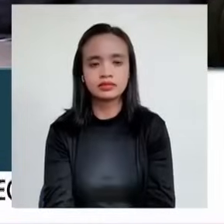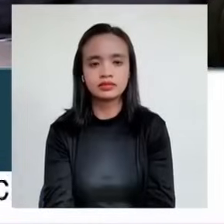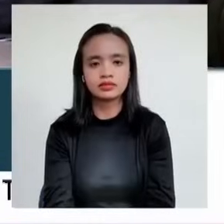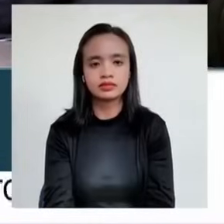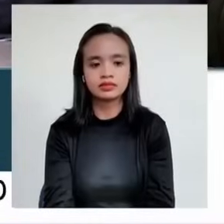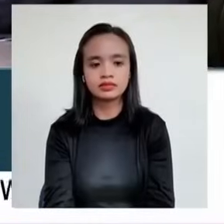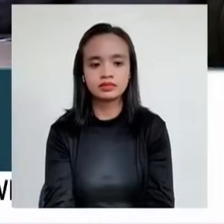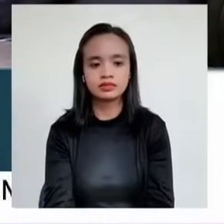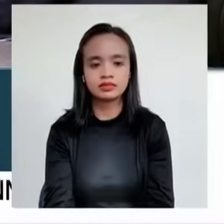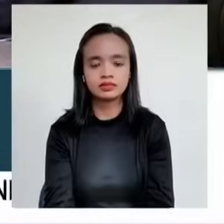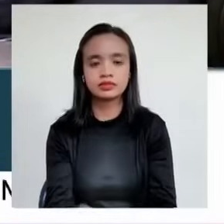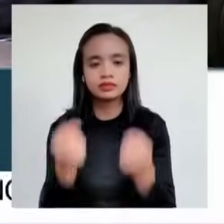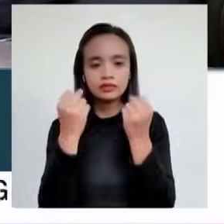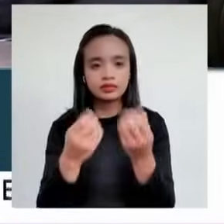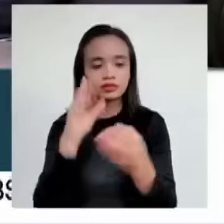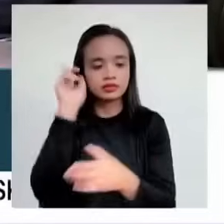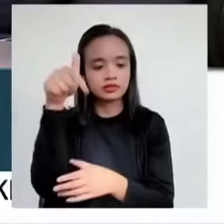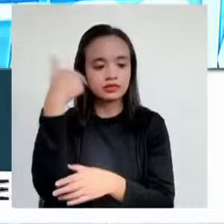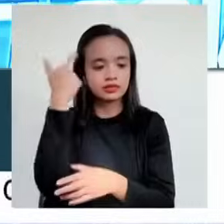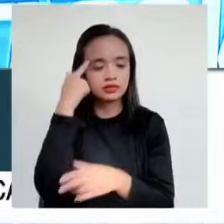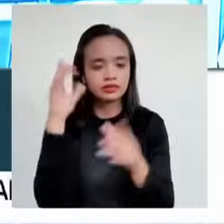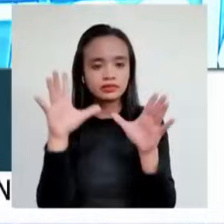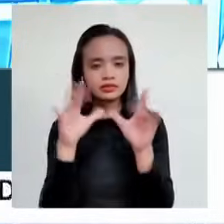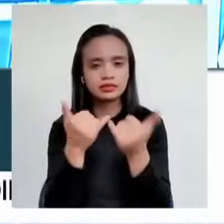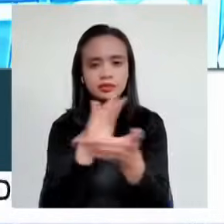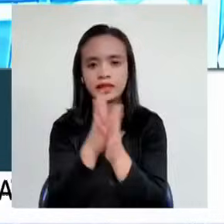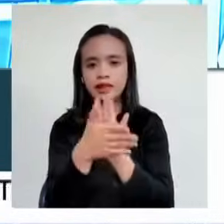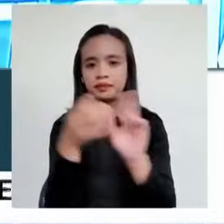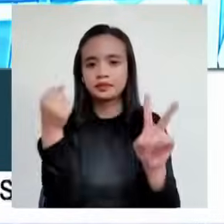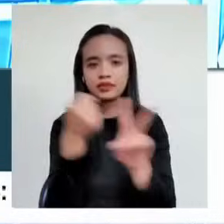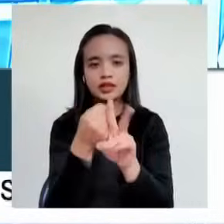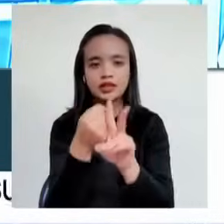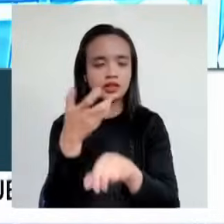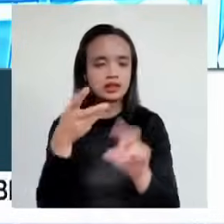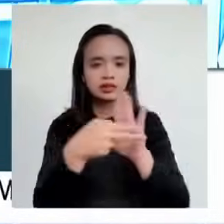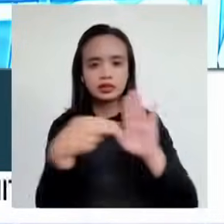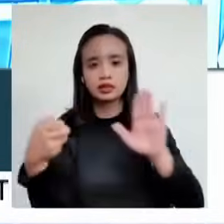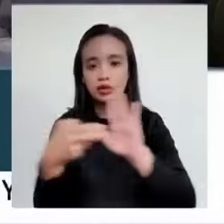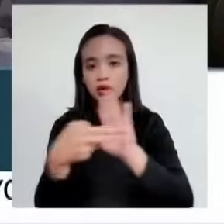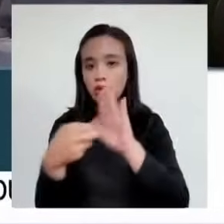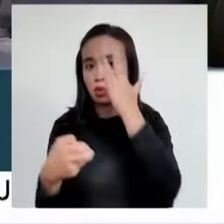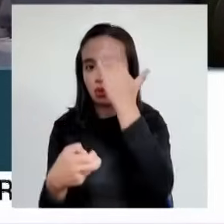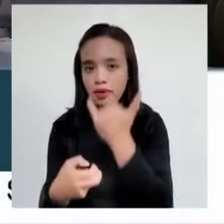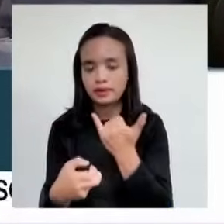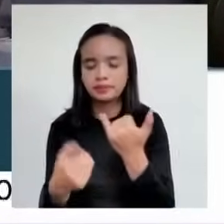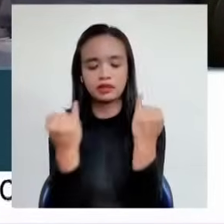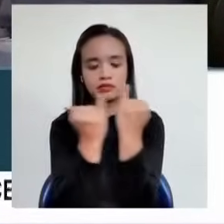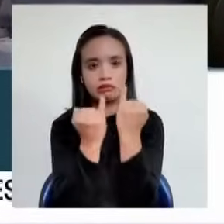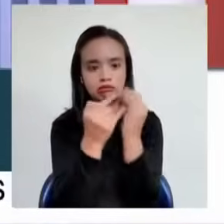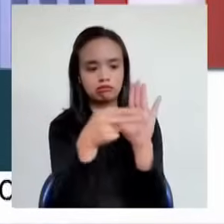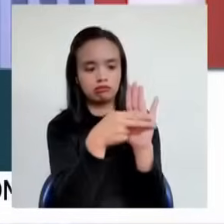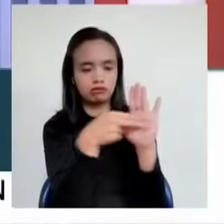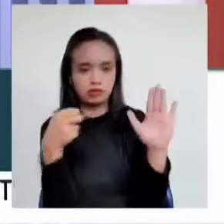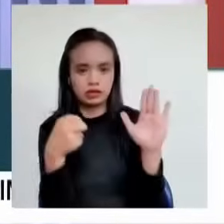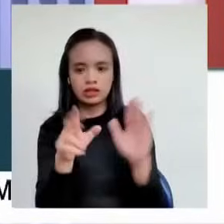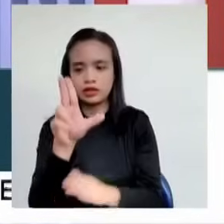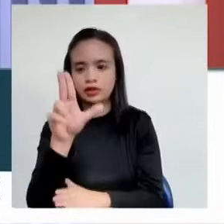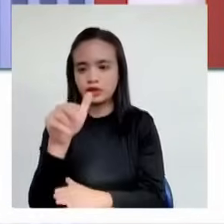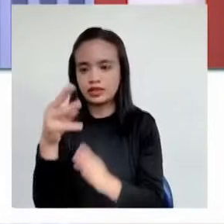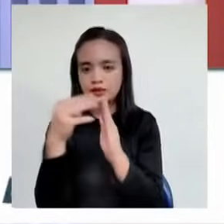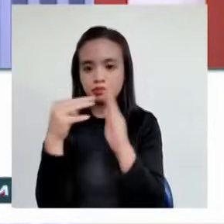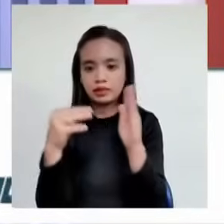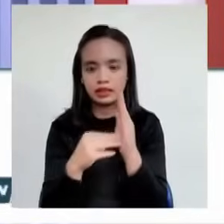Several government entities fell victim to hackers earlier this year, with the attack on state insurer PhilHealth affecting 13 million of its